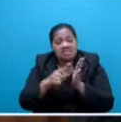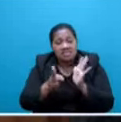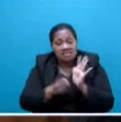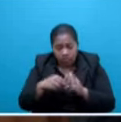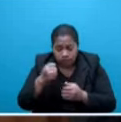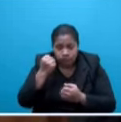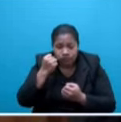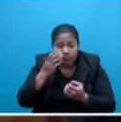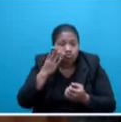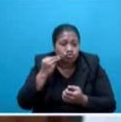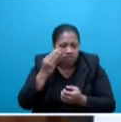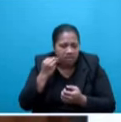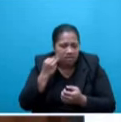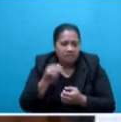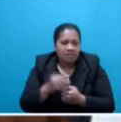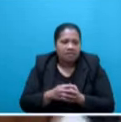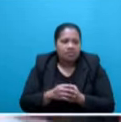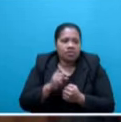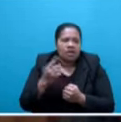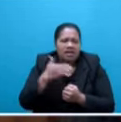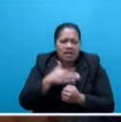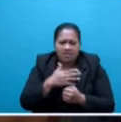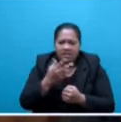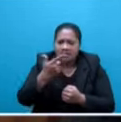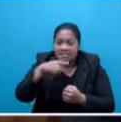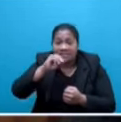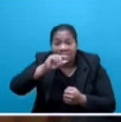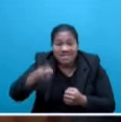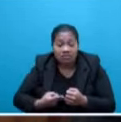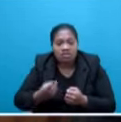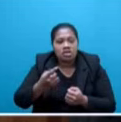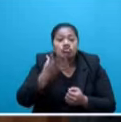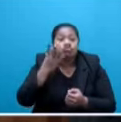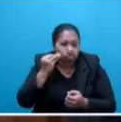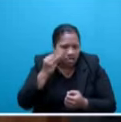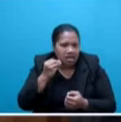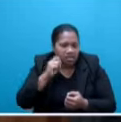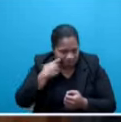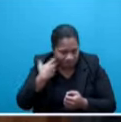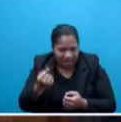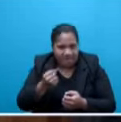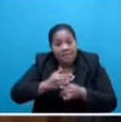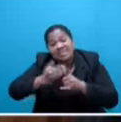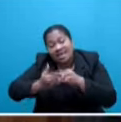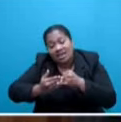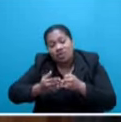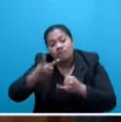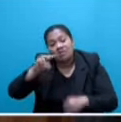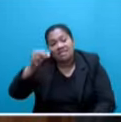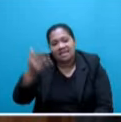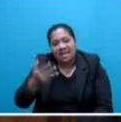around 170,000 metric tons of sugar by end of 2019 crushing season.